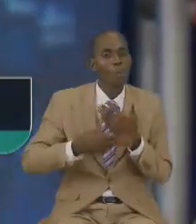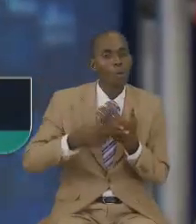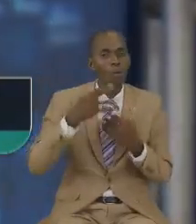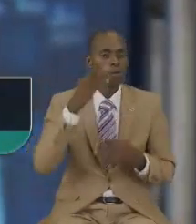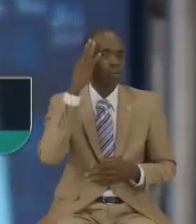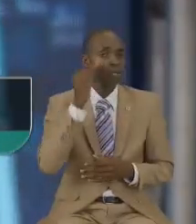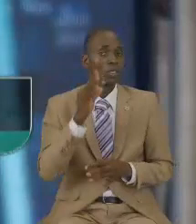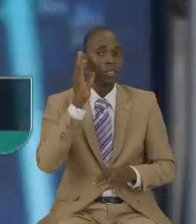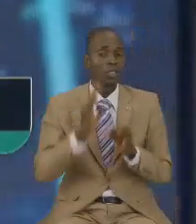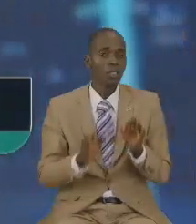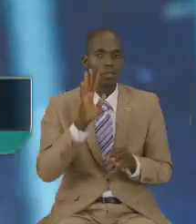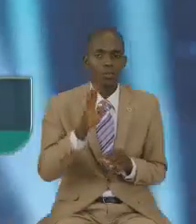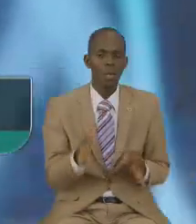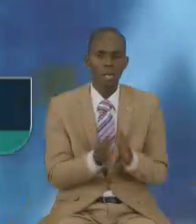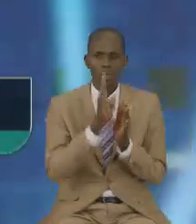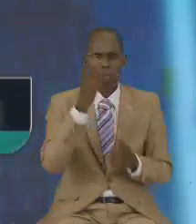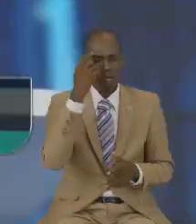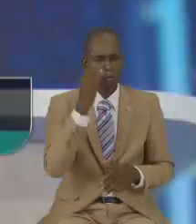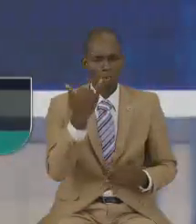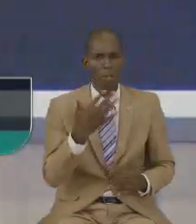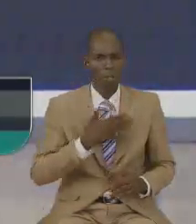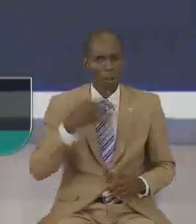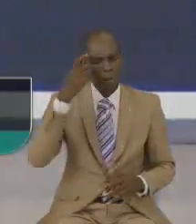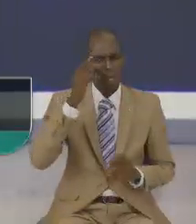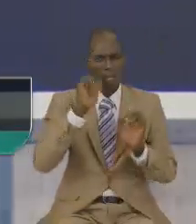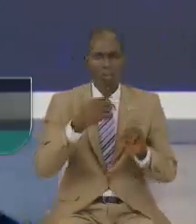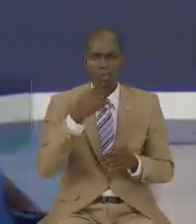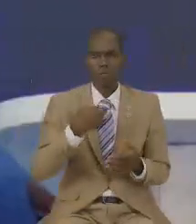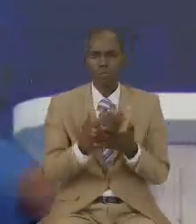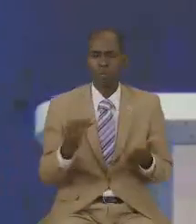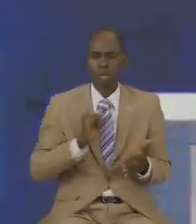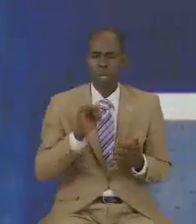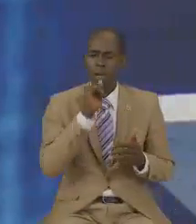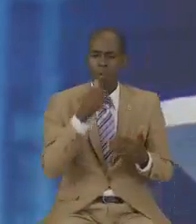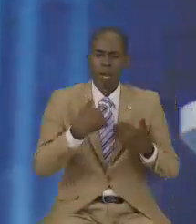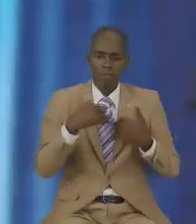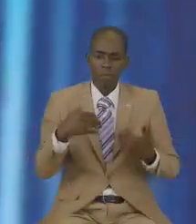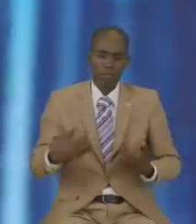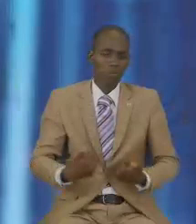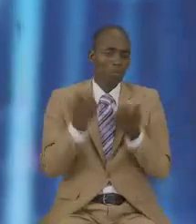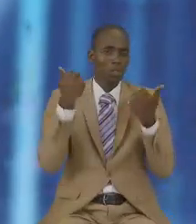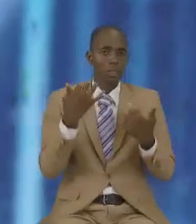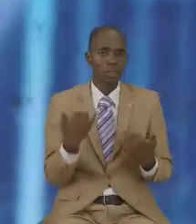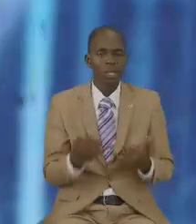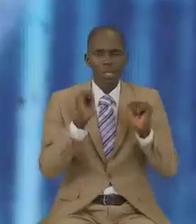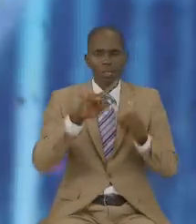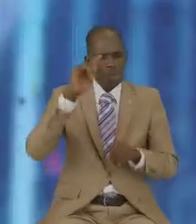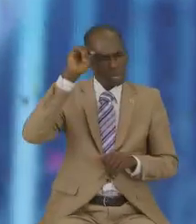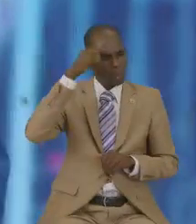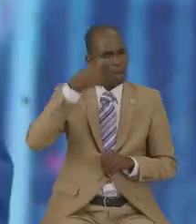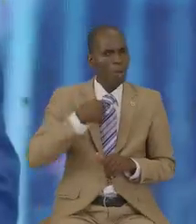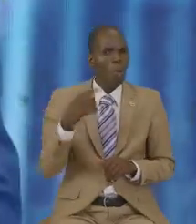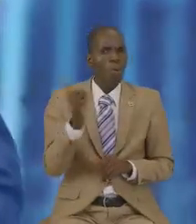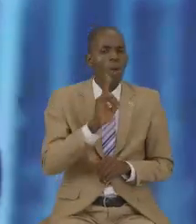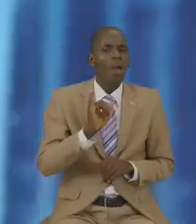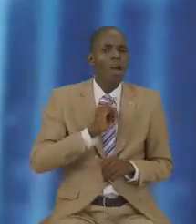your mind, now my mind, can you tell me something? I'm facing this situation. Can you remind me where I